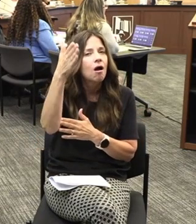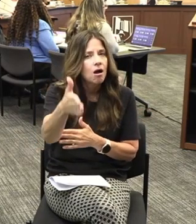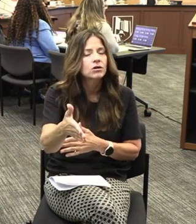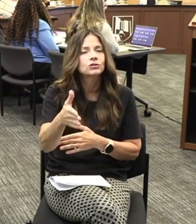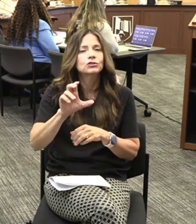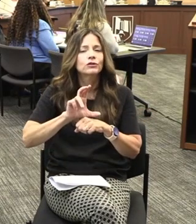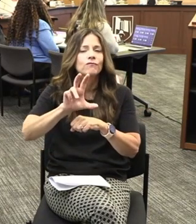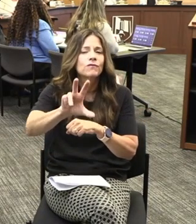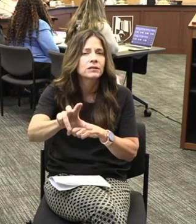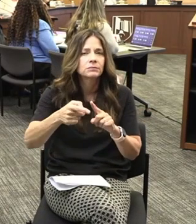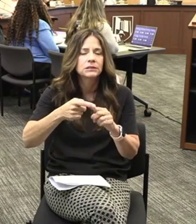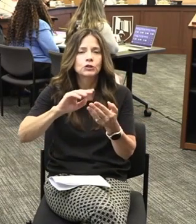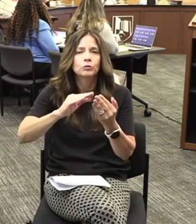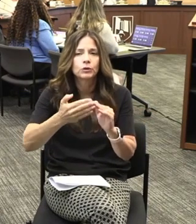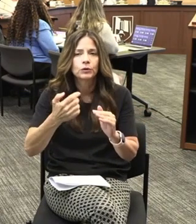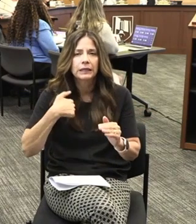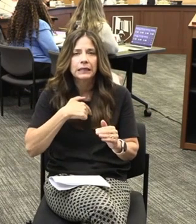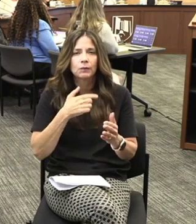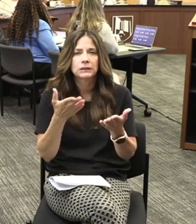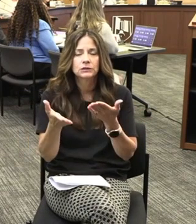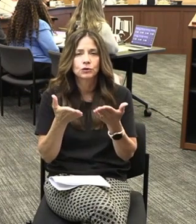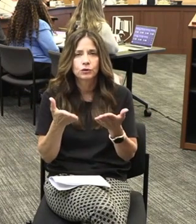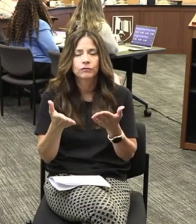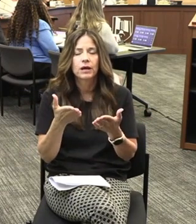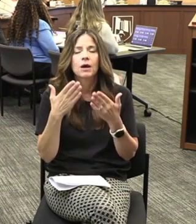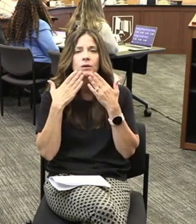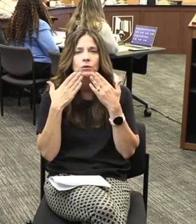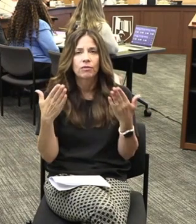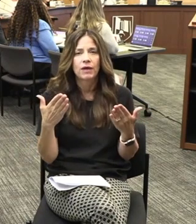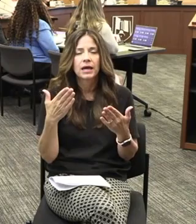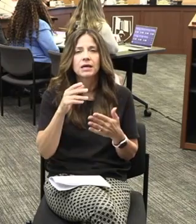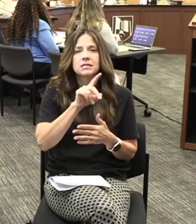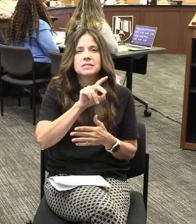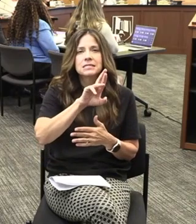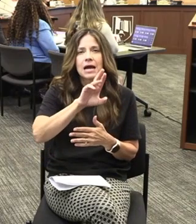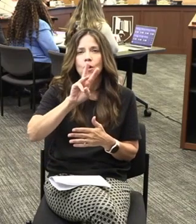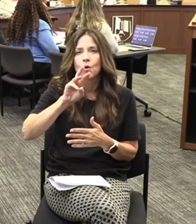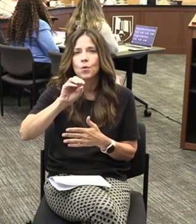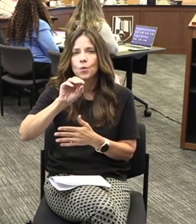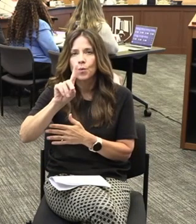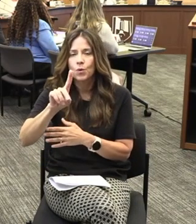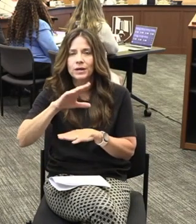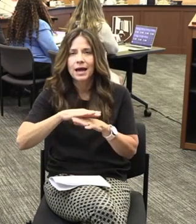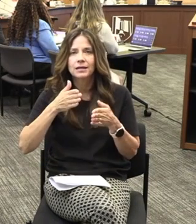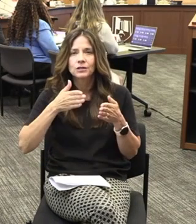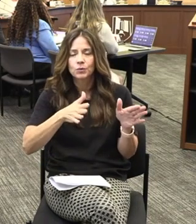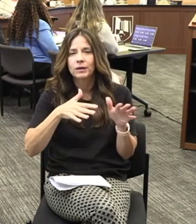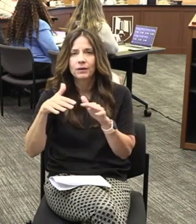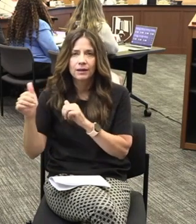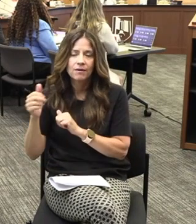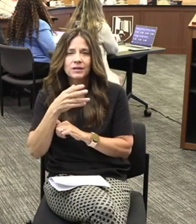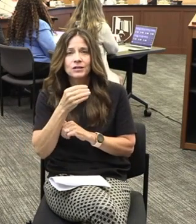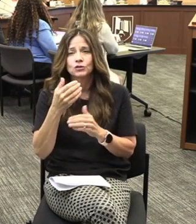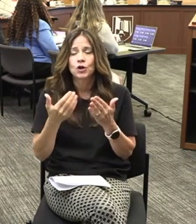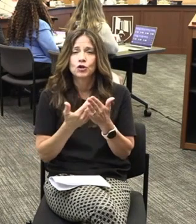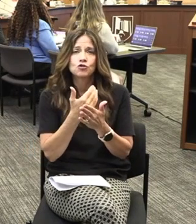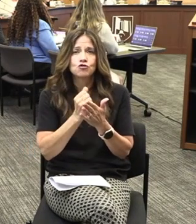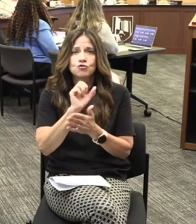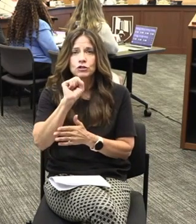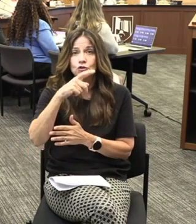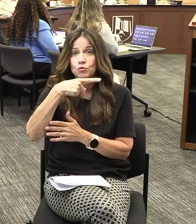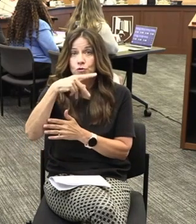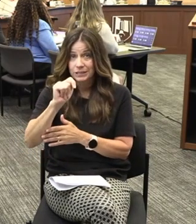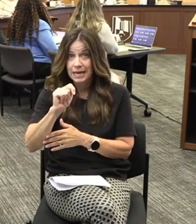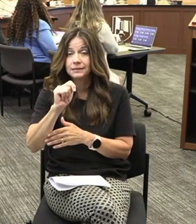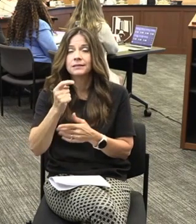in the communities we serve. So I want to thank Dr. Wood on his way out. There's a new superintendent coming in at Valley View.